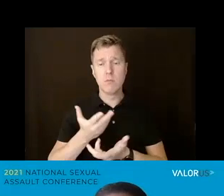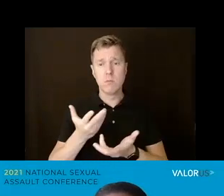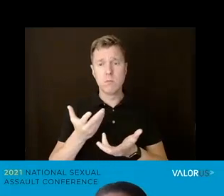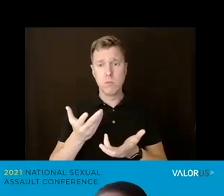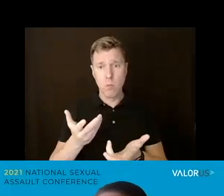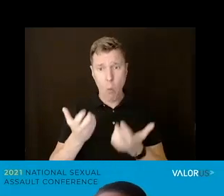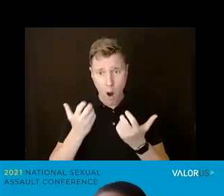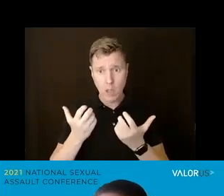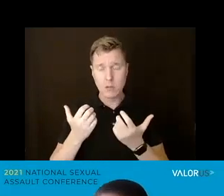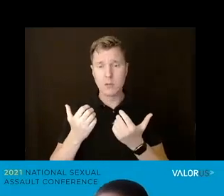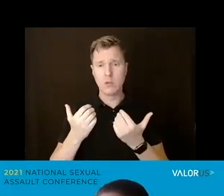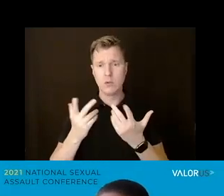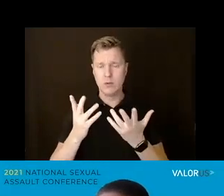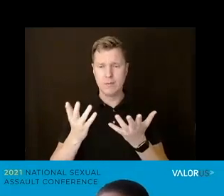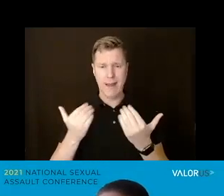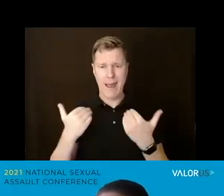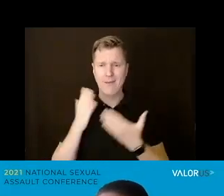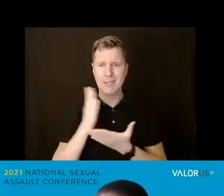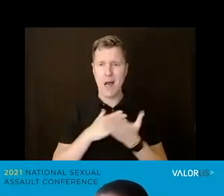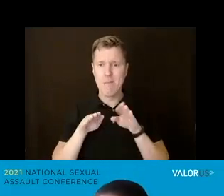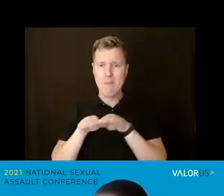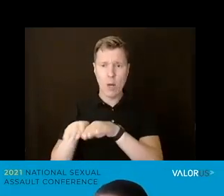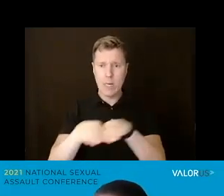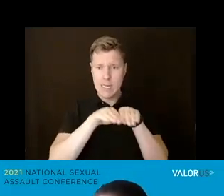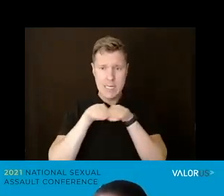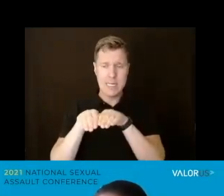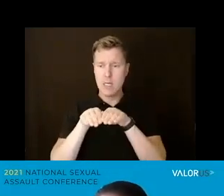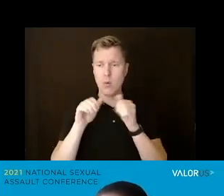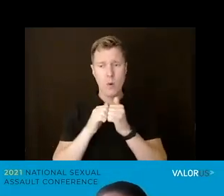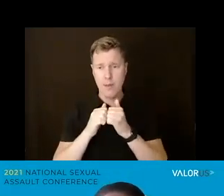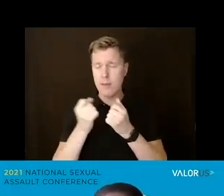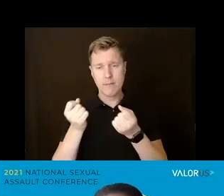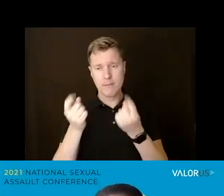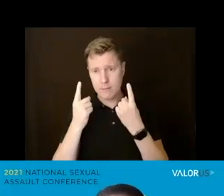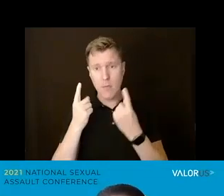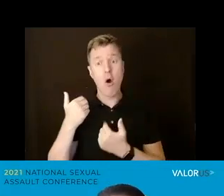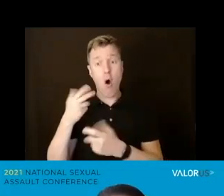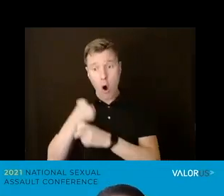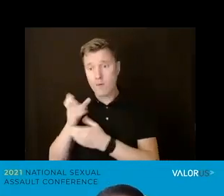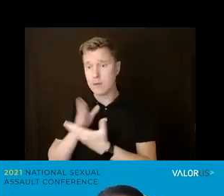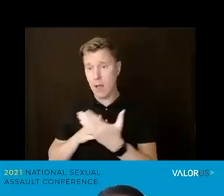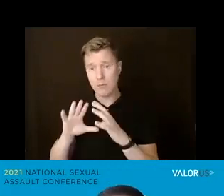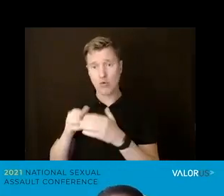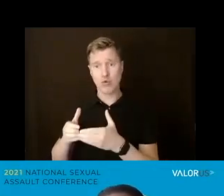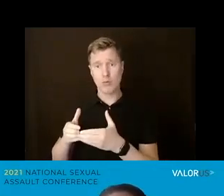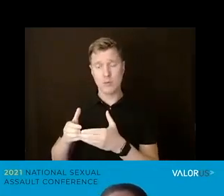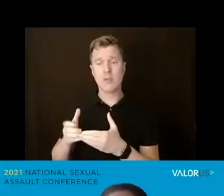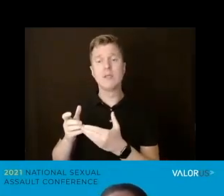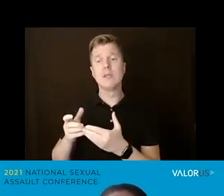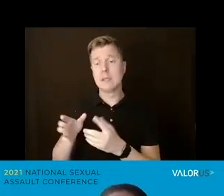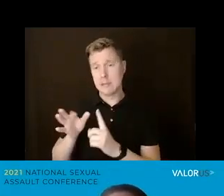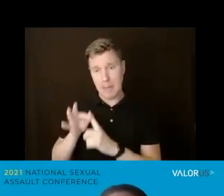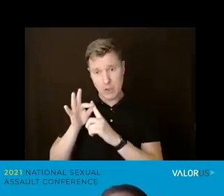know, some equity there around, you know, it's hard for some populations, especially folks of